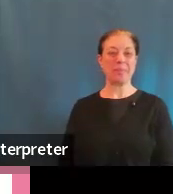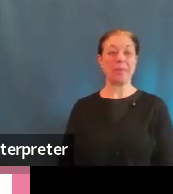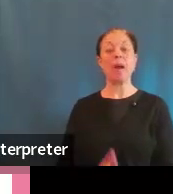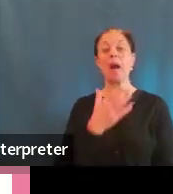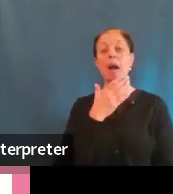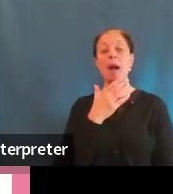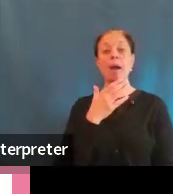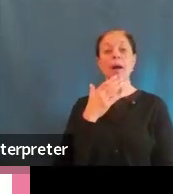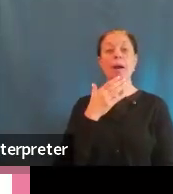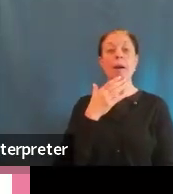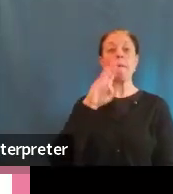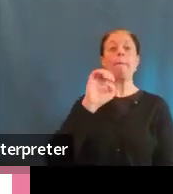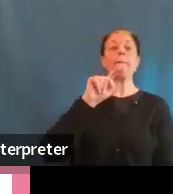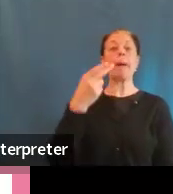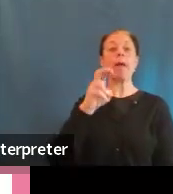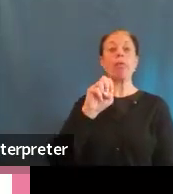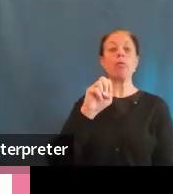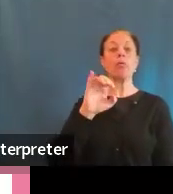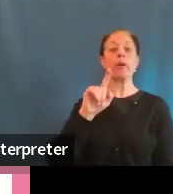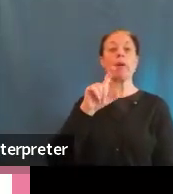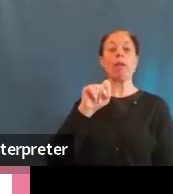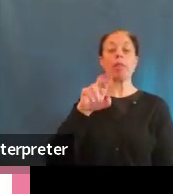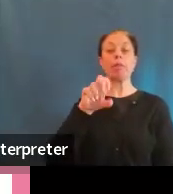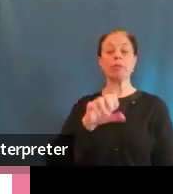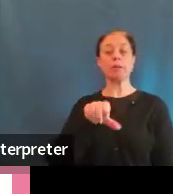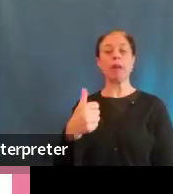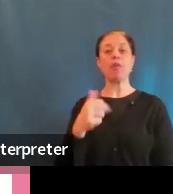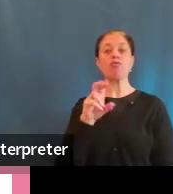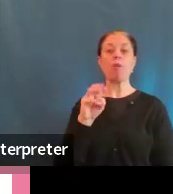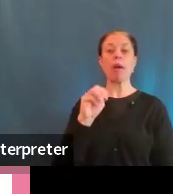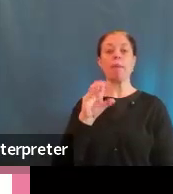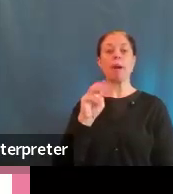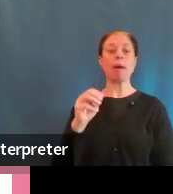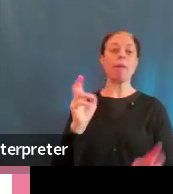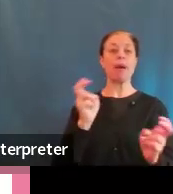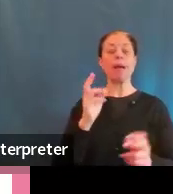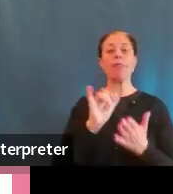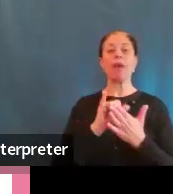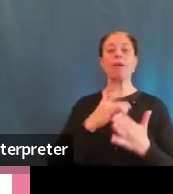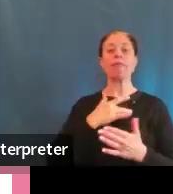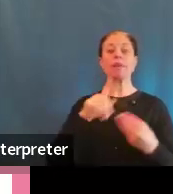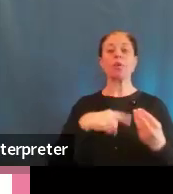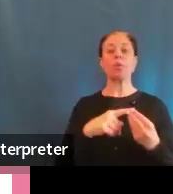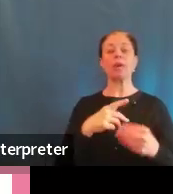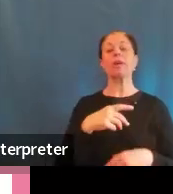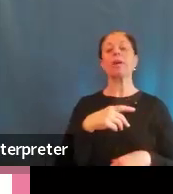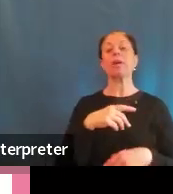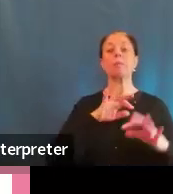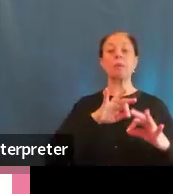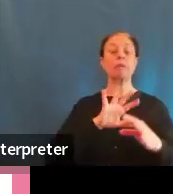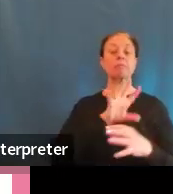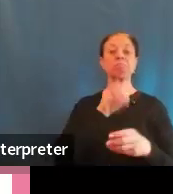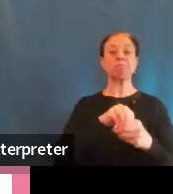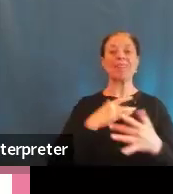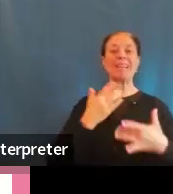Beth Reekles delivers another charming YA rom-com with That Feeling When, a fandom-filled romance that perfectly captures the